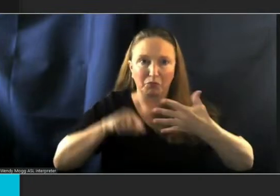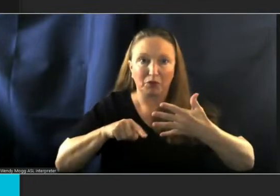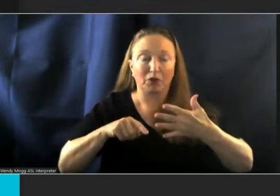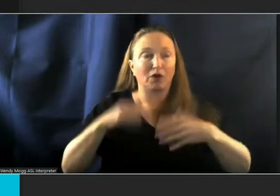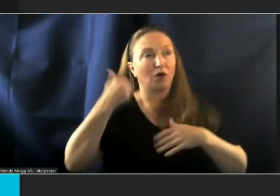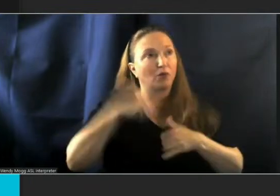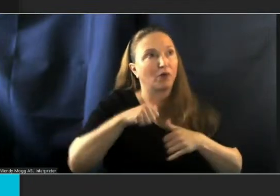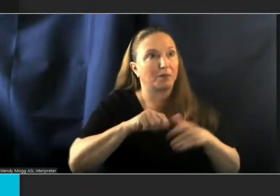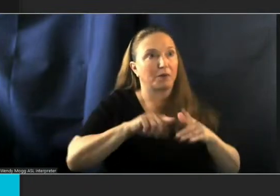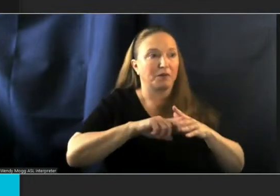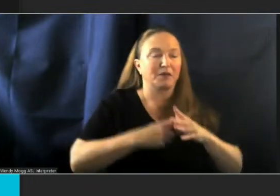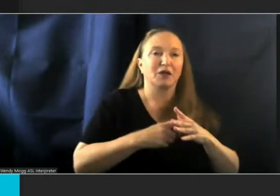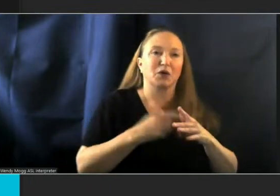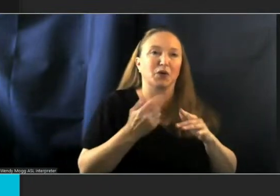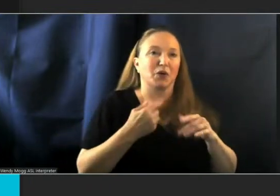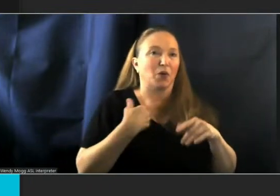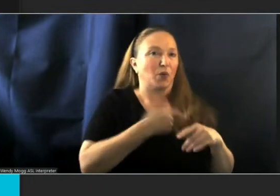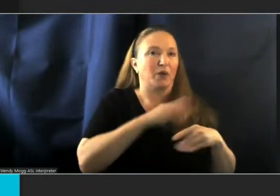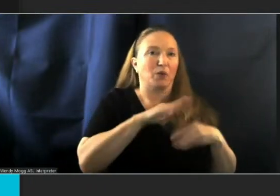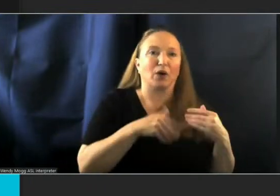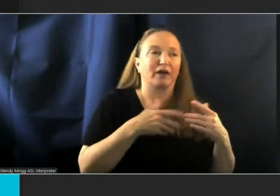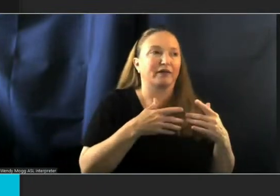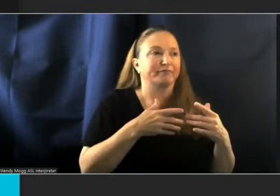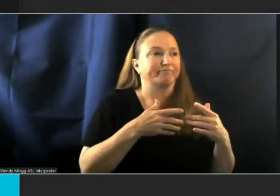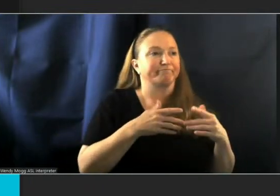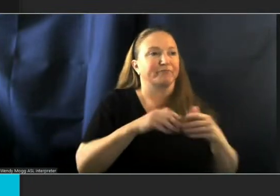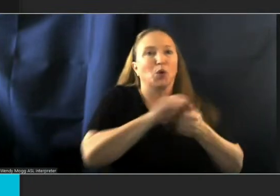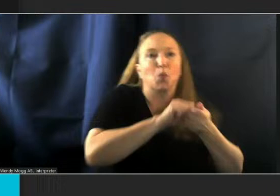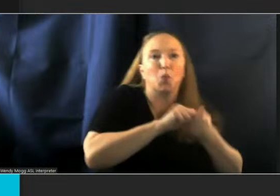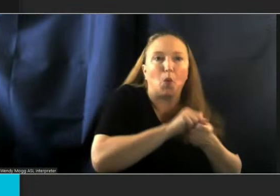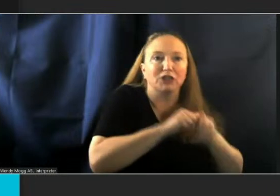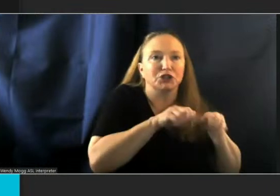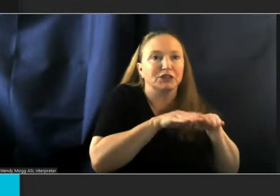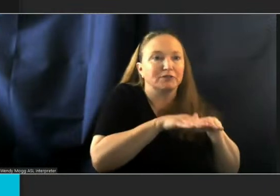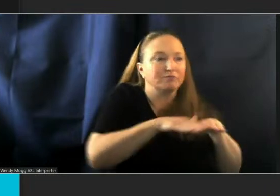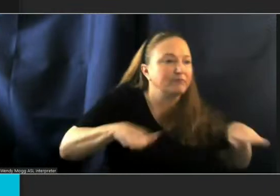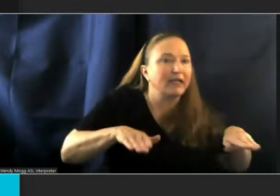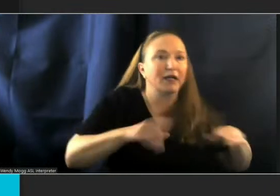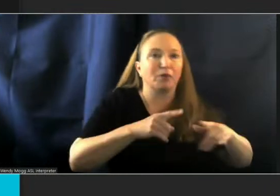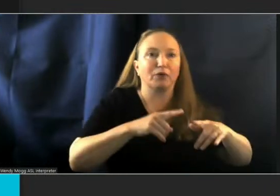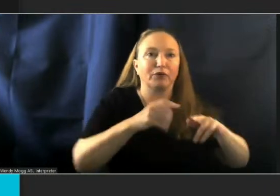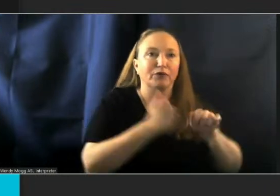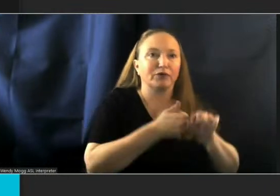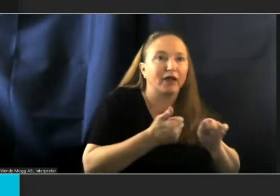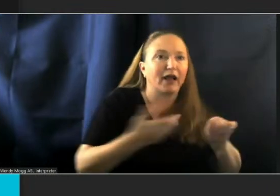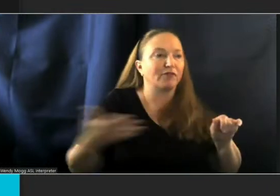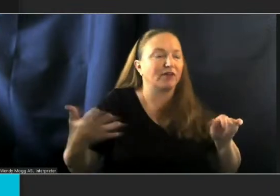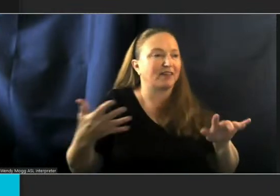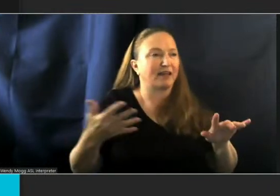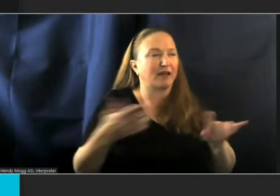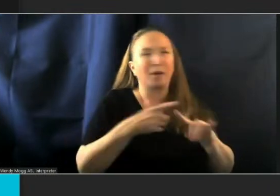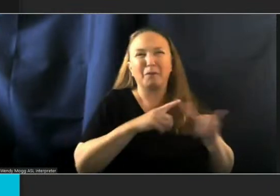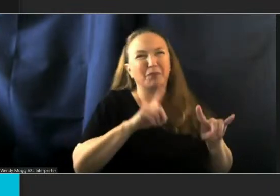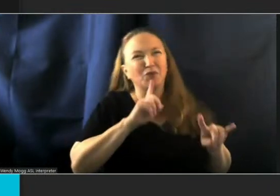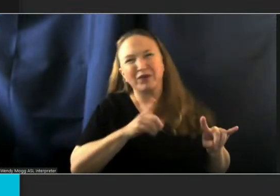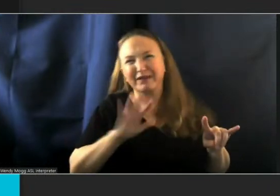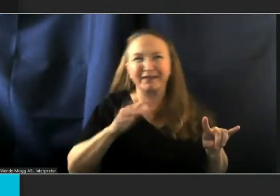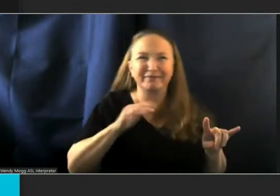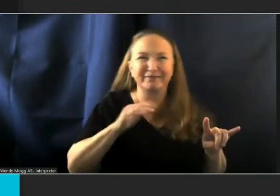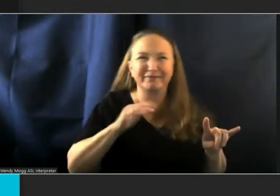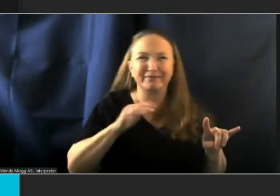we were all washing every surface, and it turns out that's not so important. The virus really doesn't last on